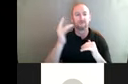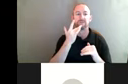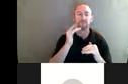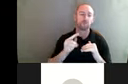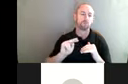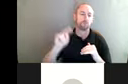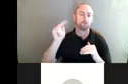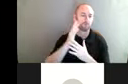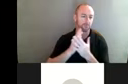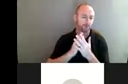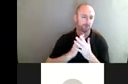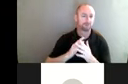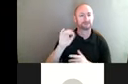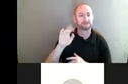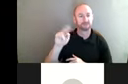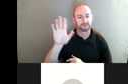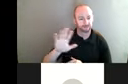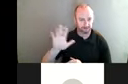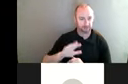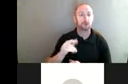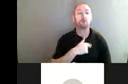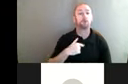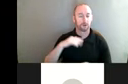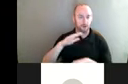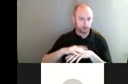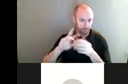part up in Cincinnati. This was by design.